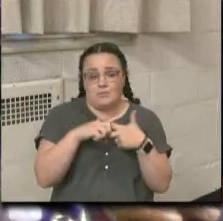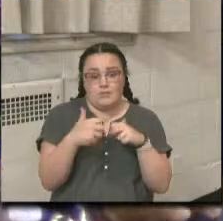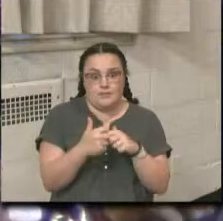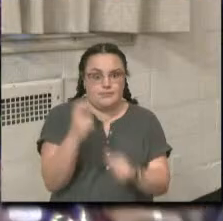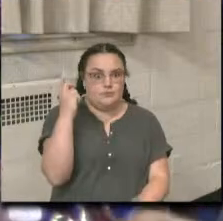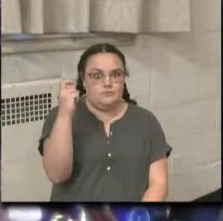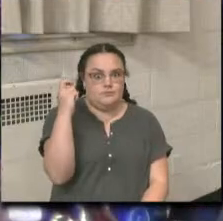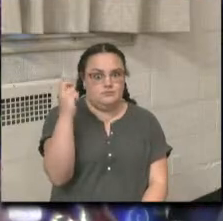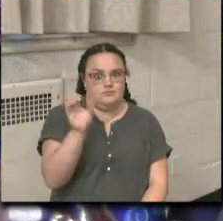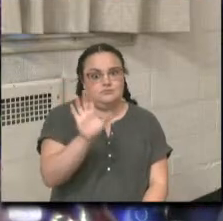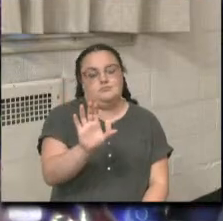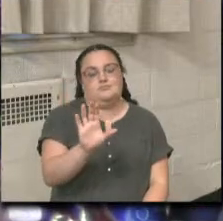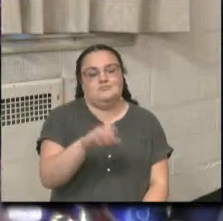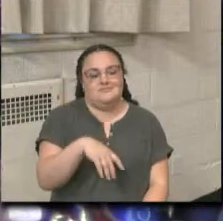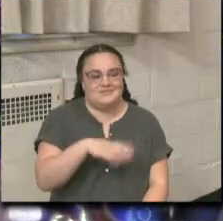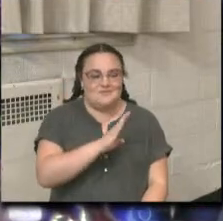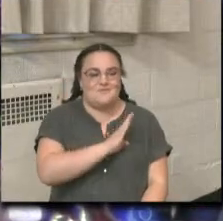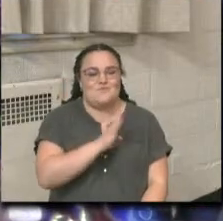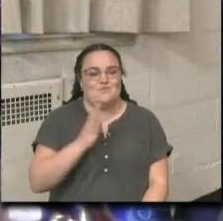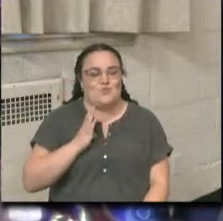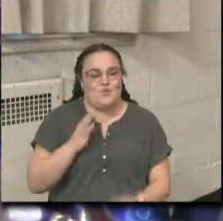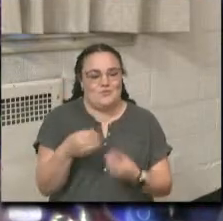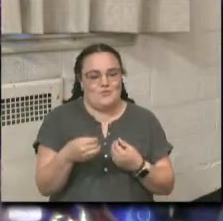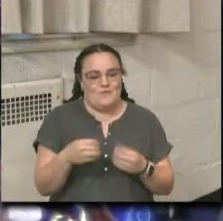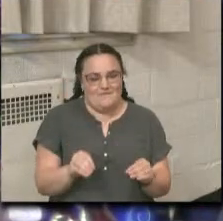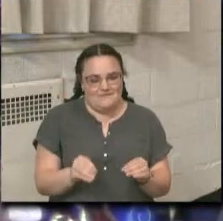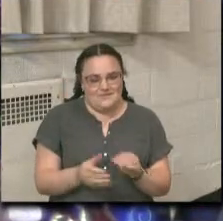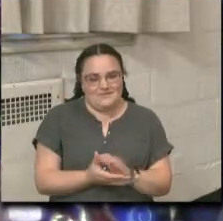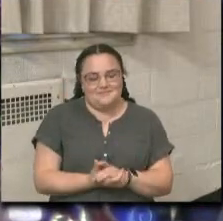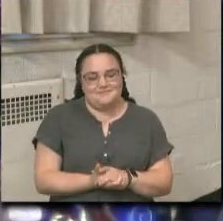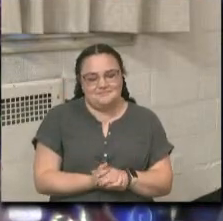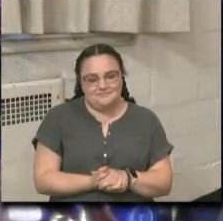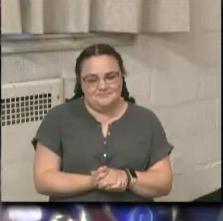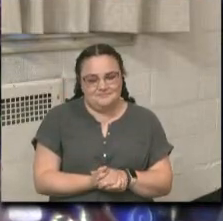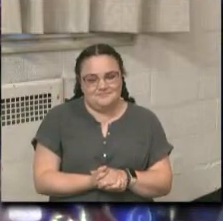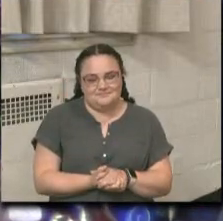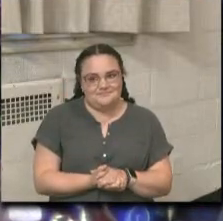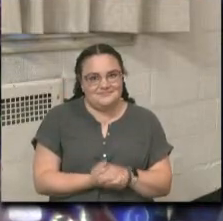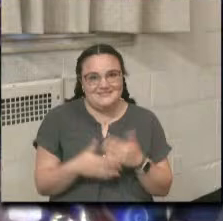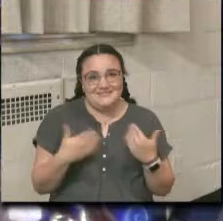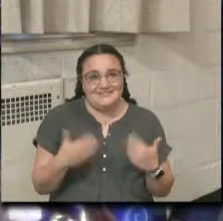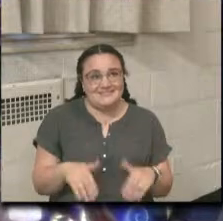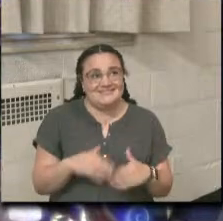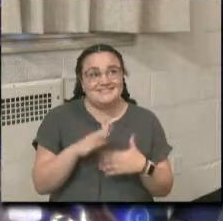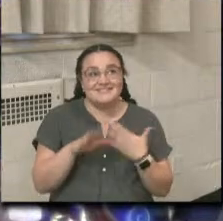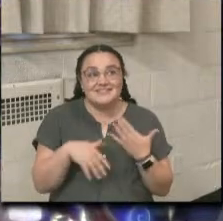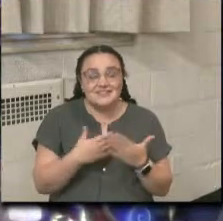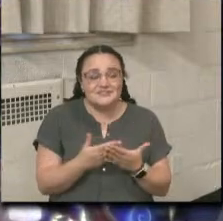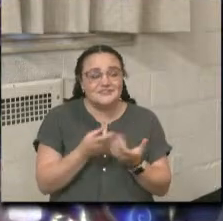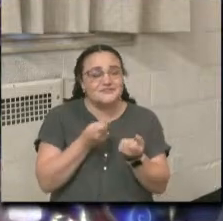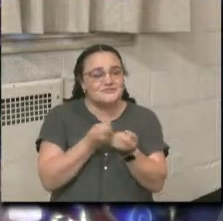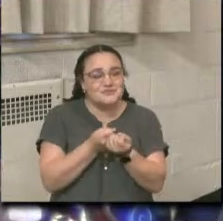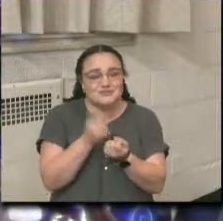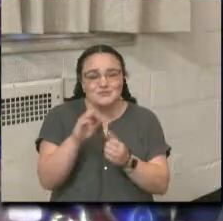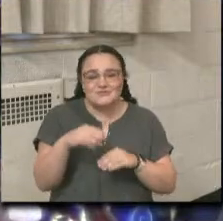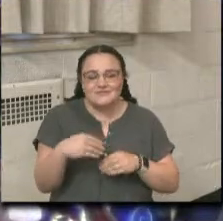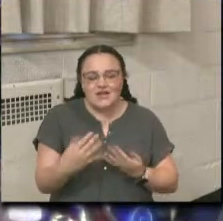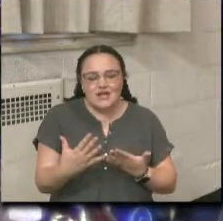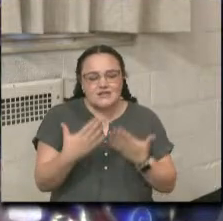Board office. I really appreciate all of the support that you have provided.